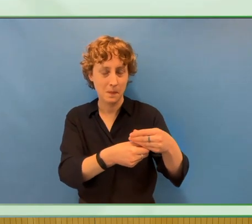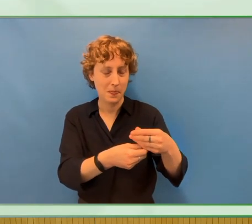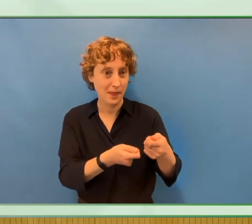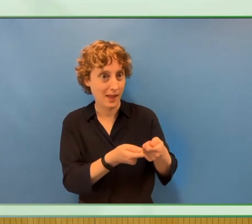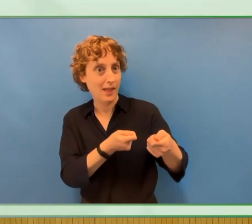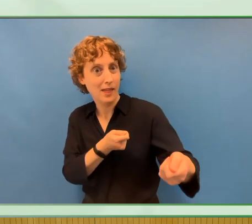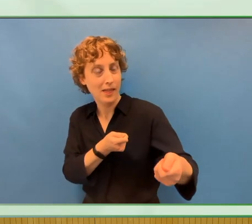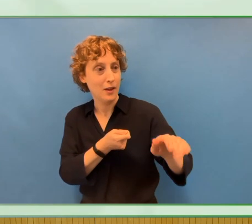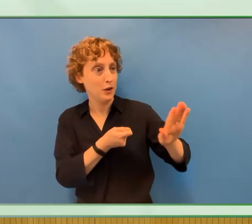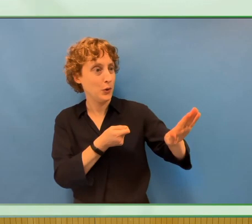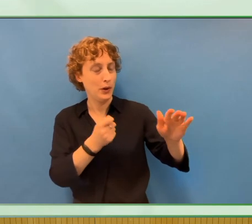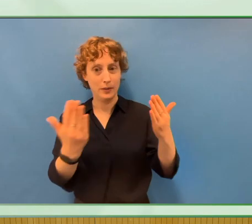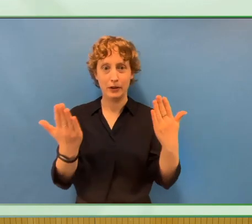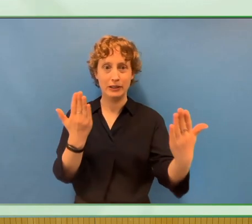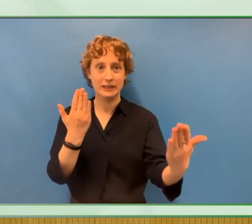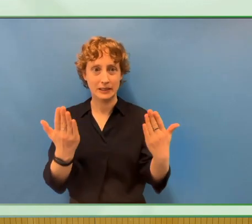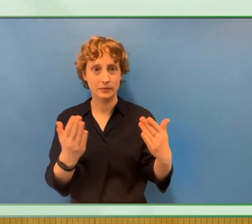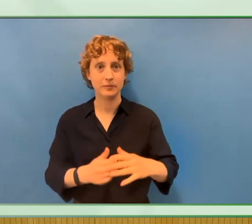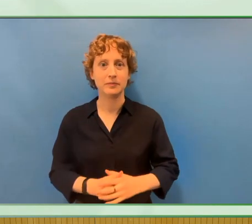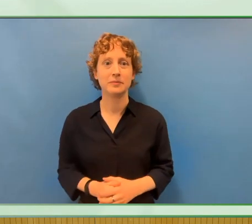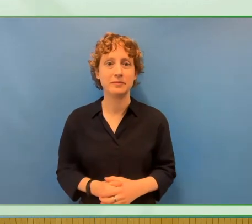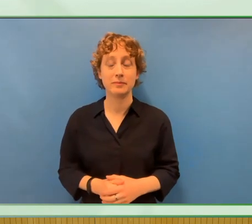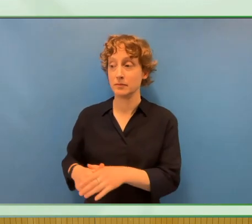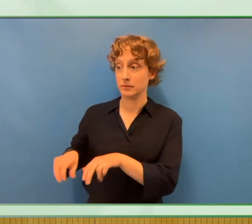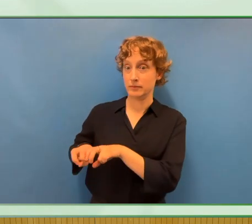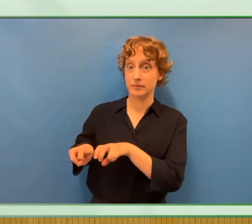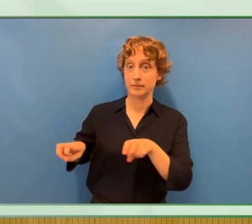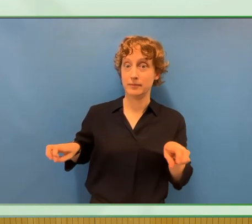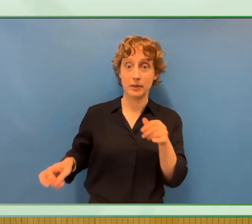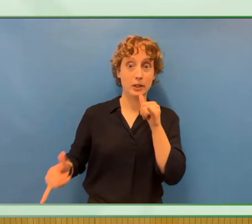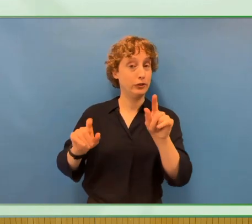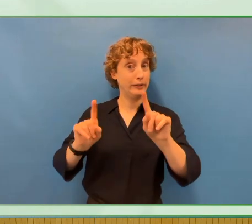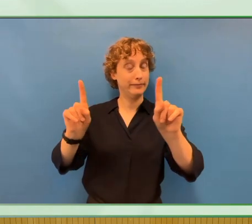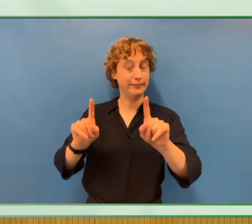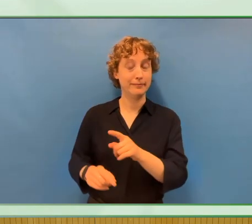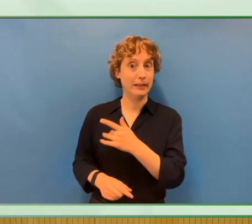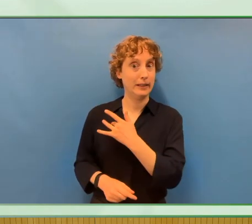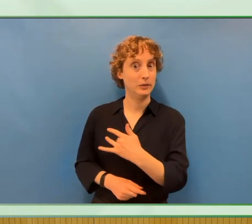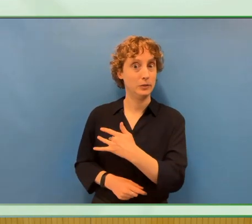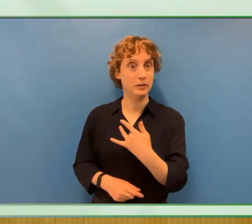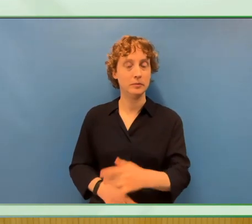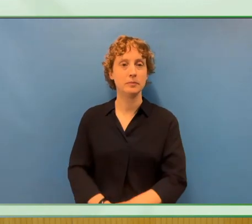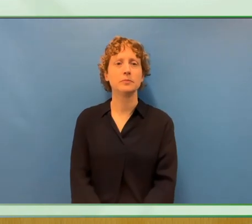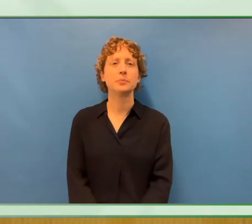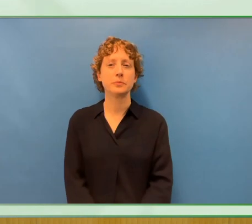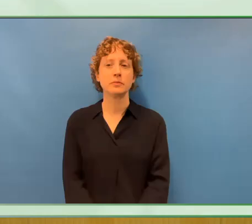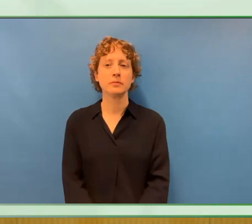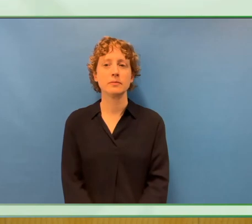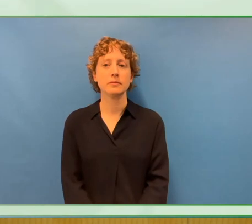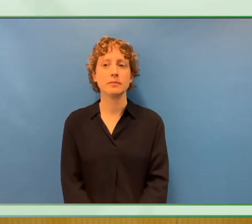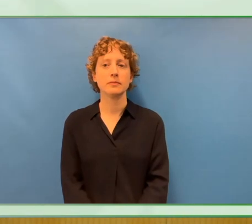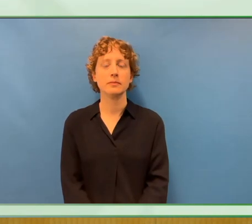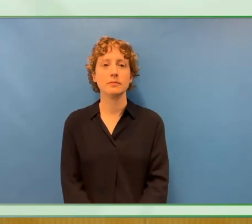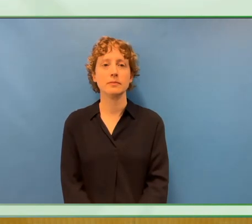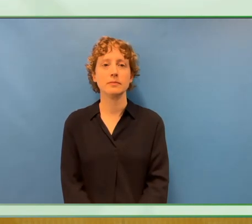And there's been no alcohol consumed in this panel, I promise. I would say in the wider responsible business and